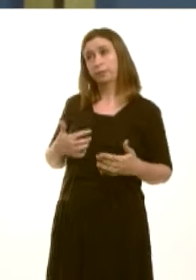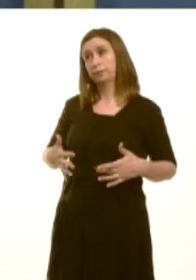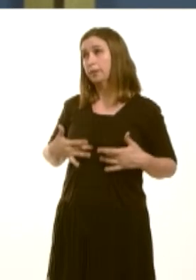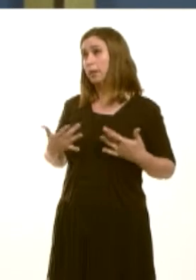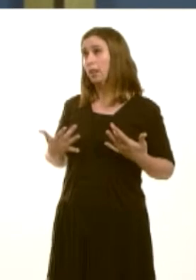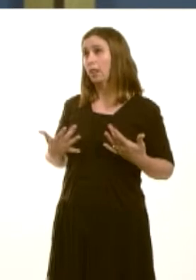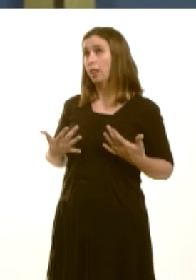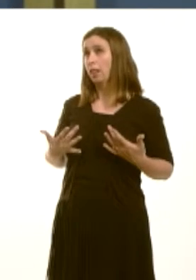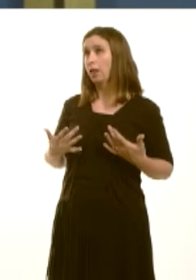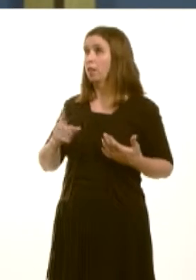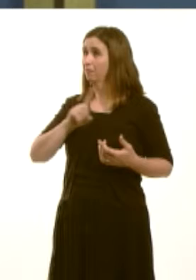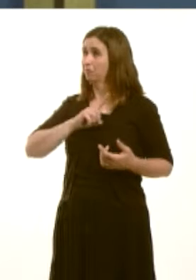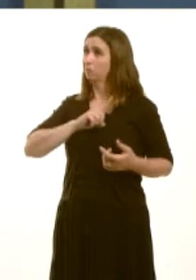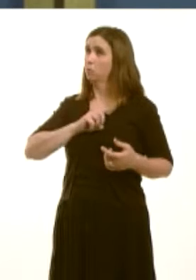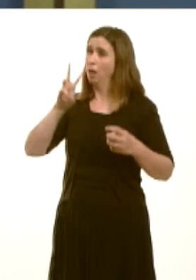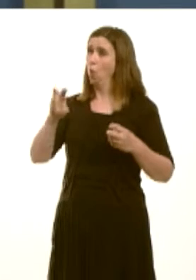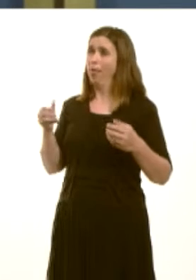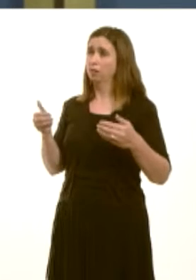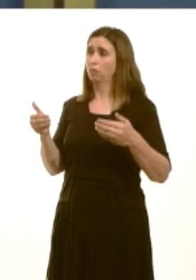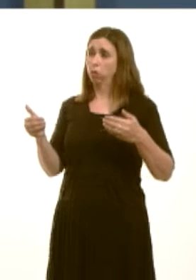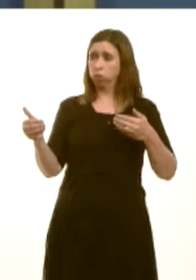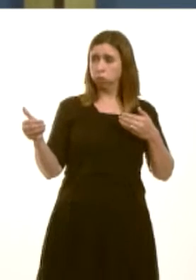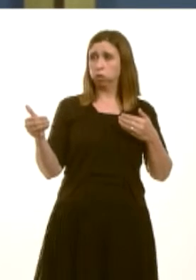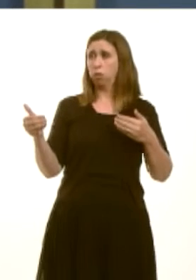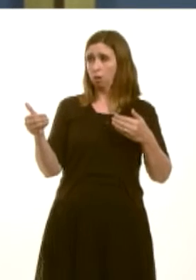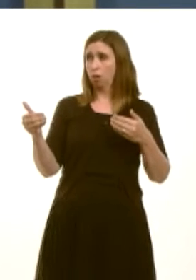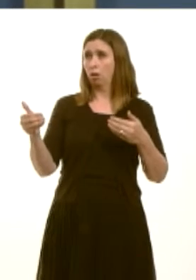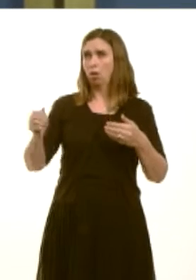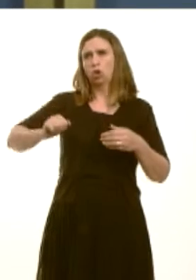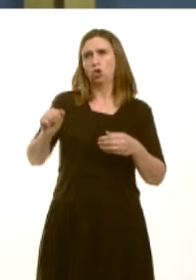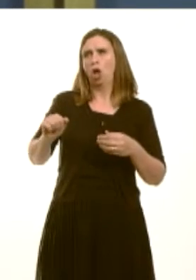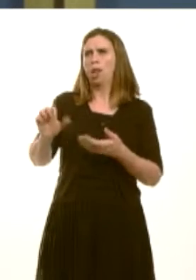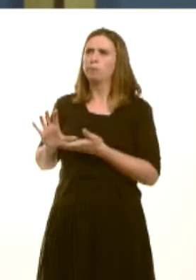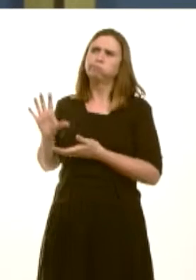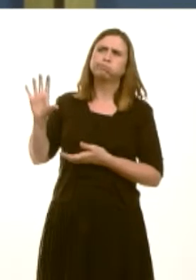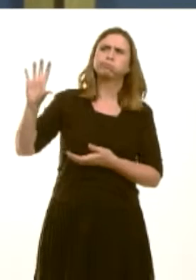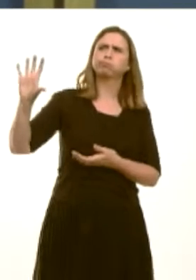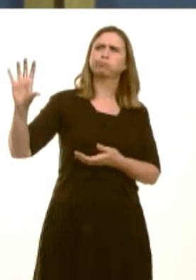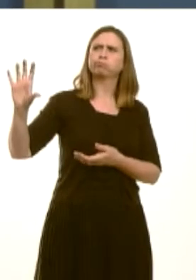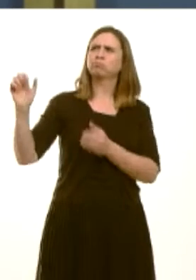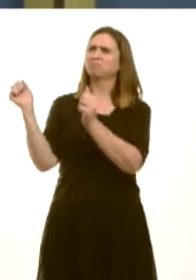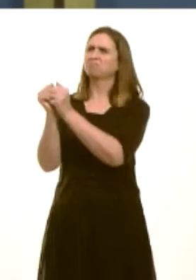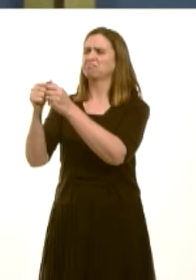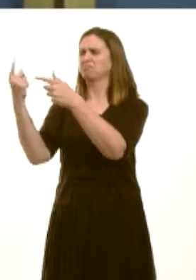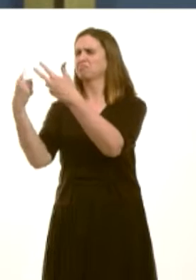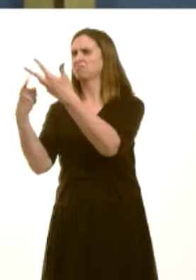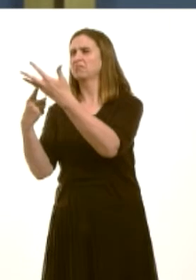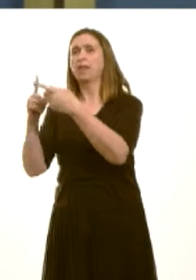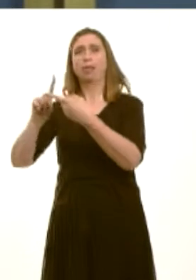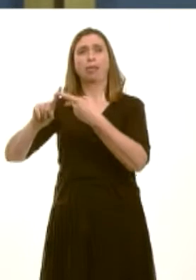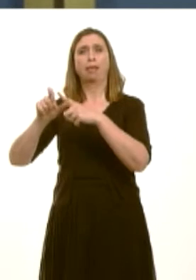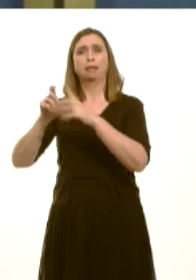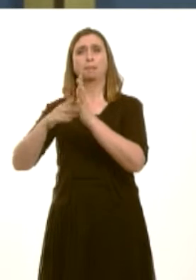partially responsible for holding the nation back. And we know that Scotland is given a more generous settlement, and we know that Ed Miliband has pledged